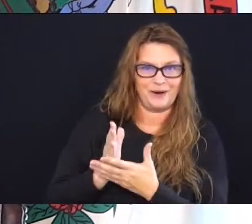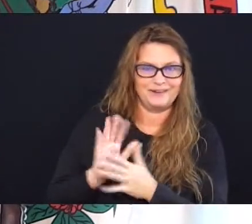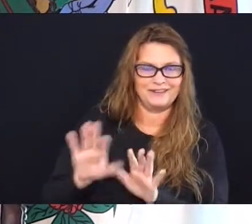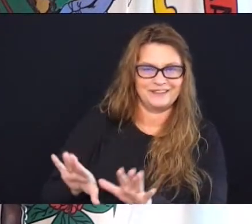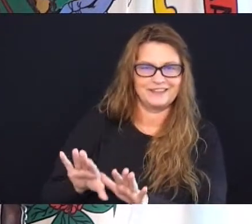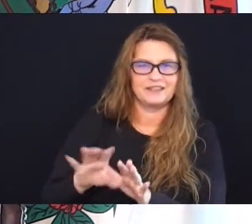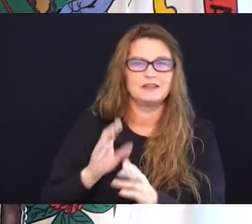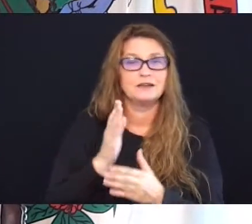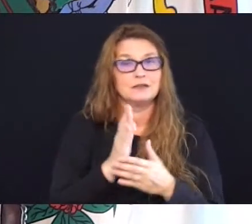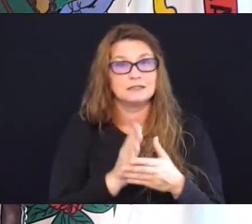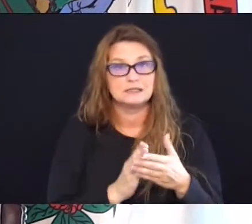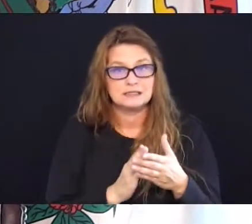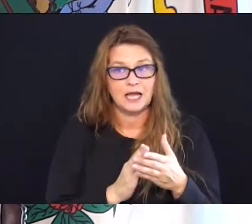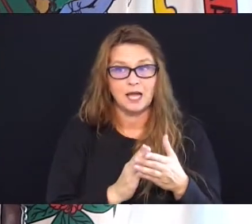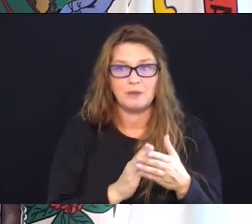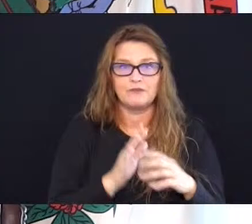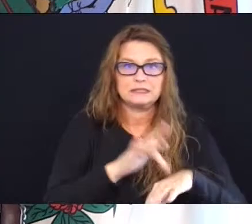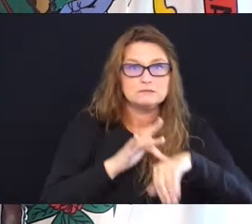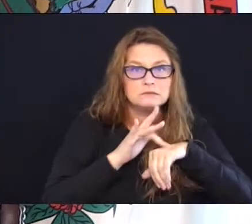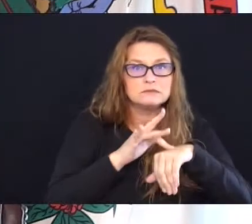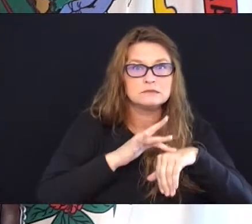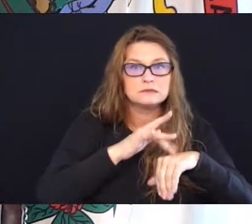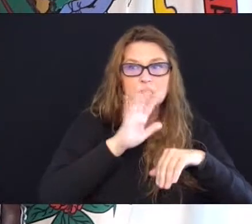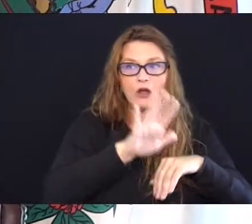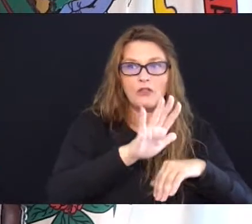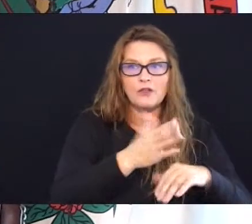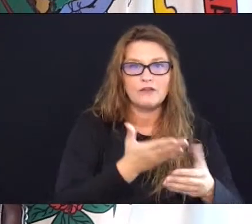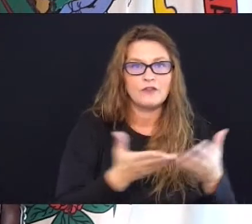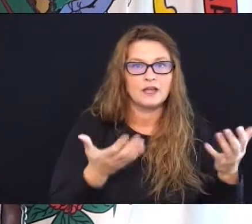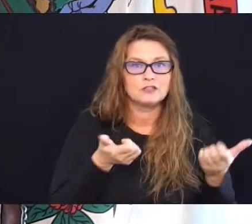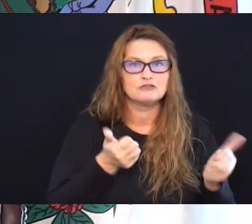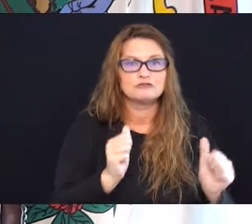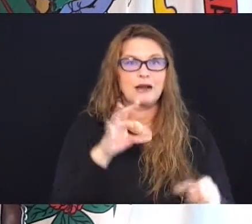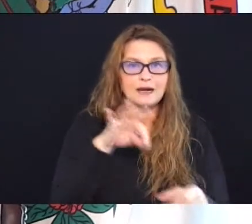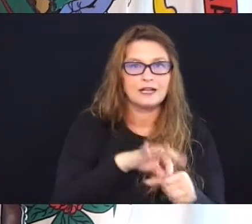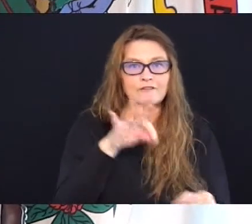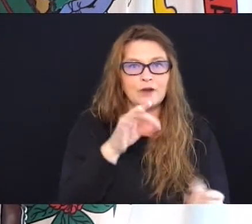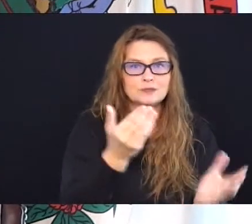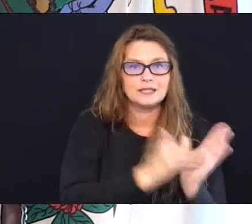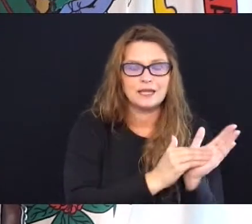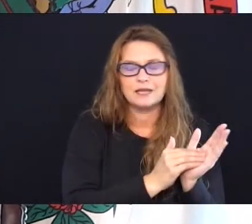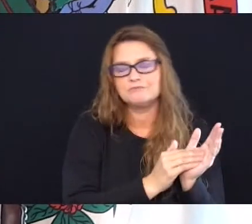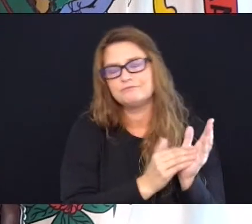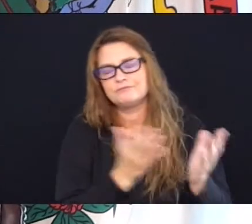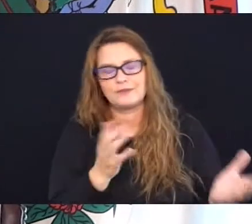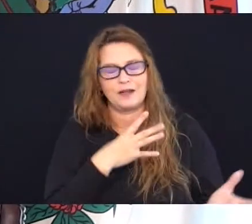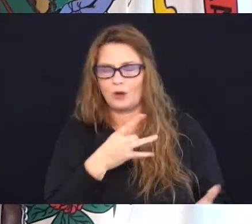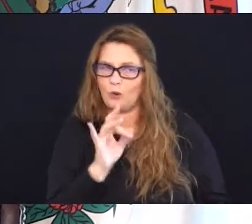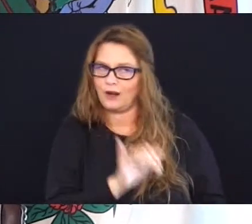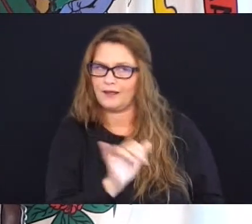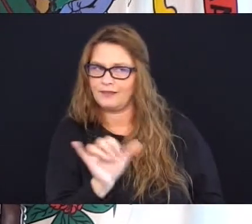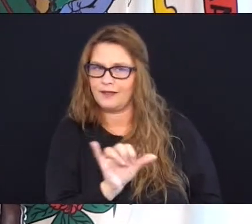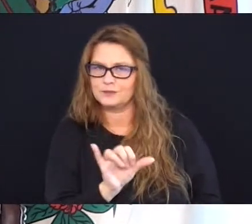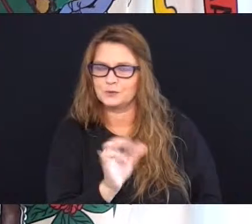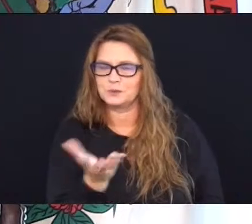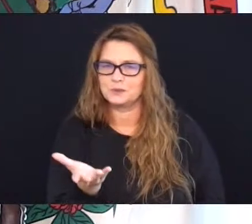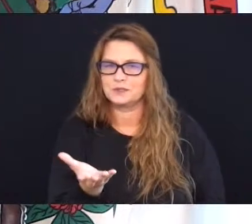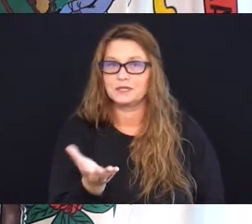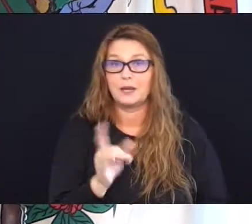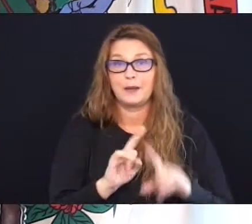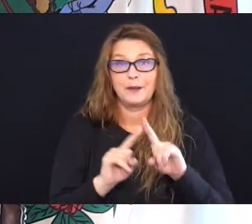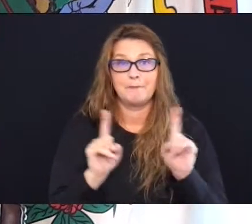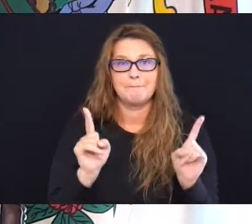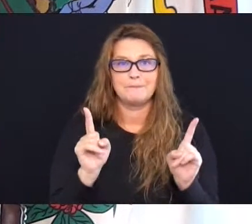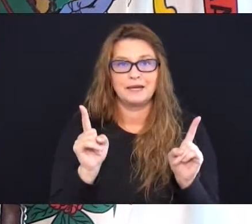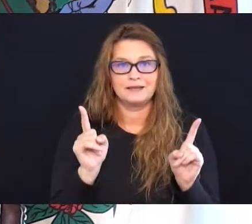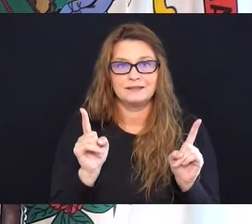is just getting on a soapbox so we can go back and try to get reelected, and I, you know, don't like that as well.